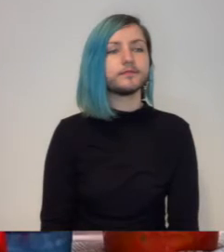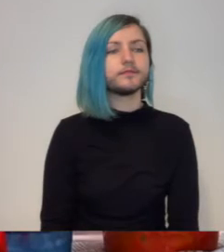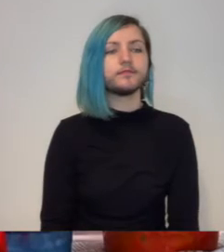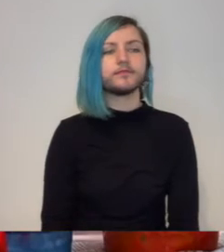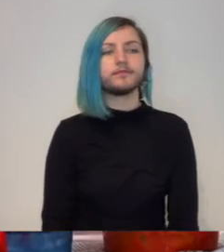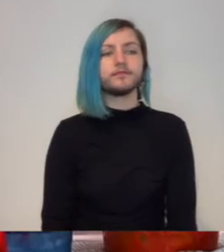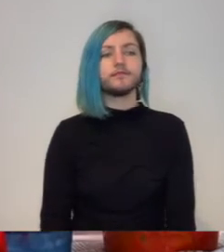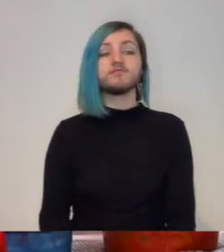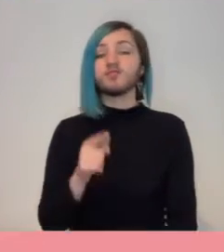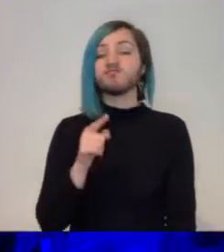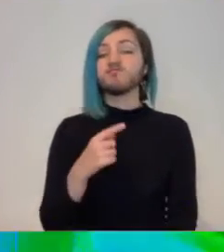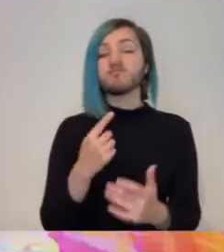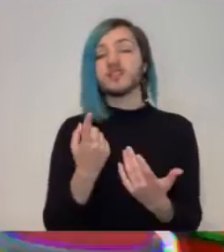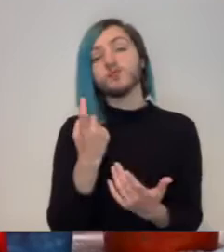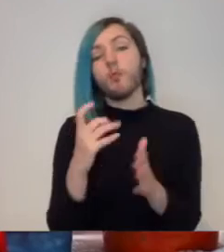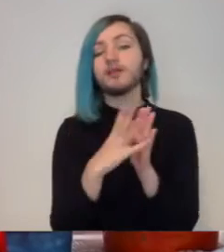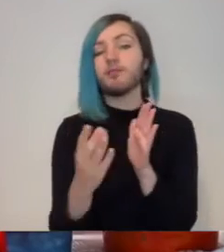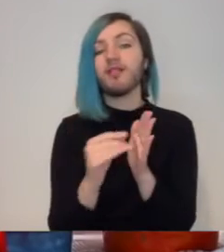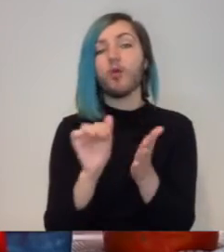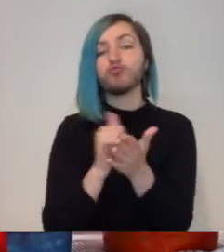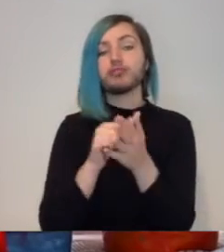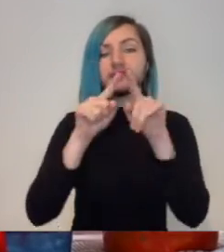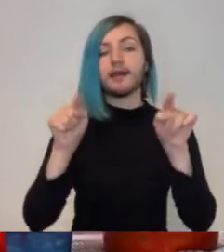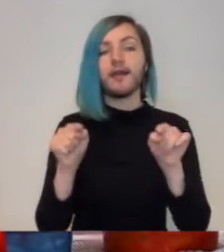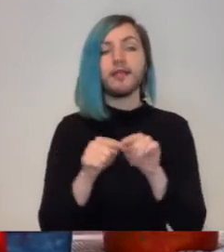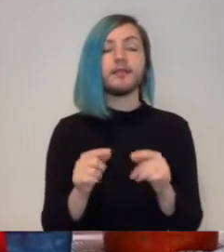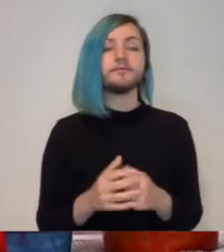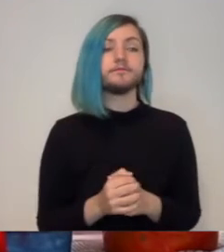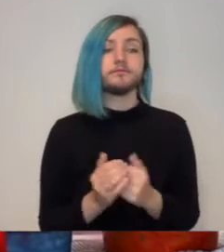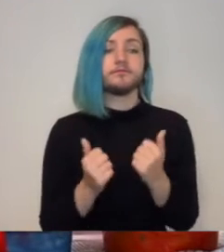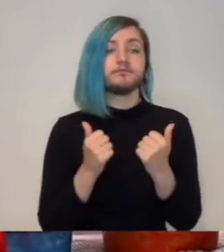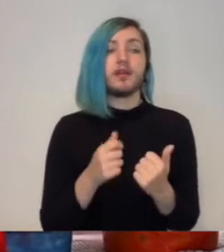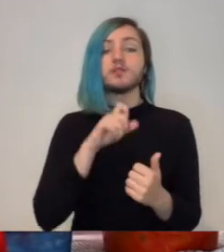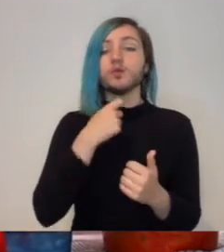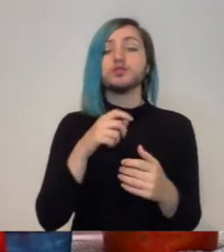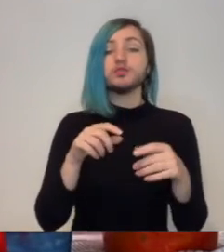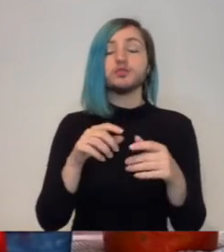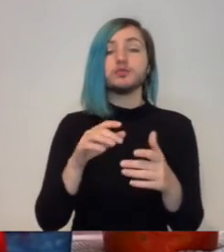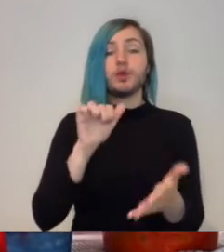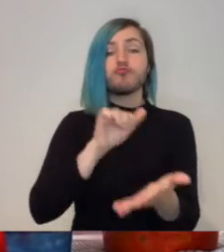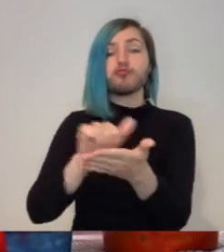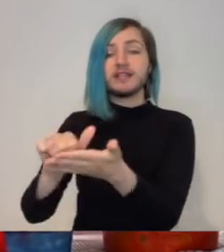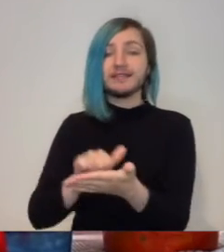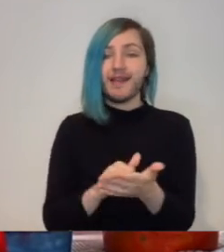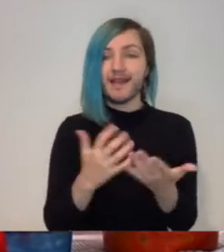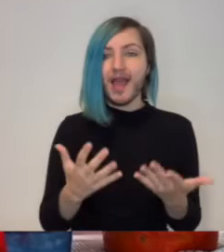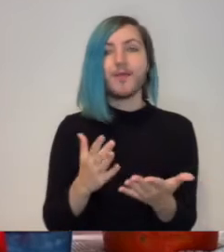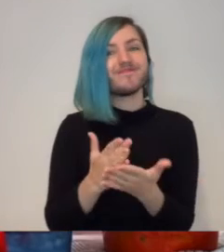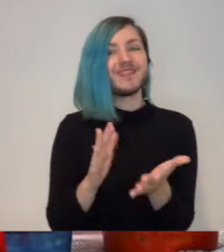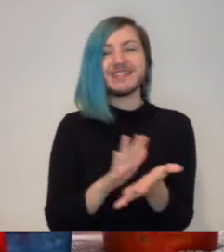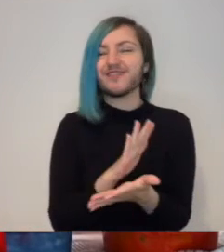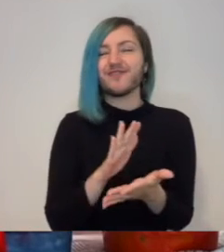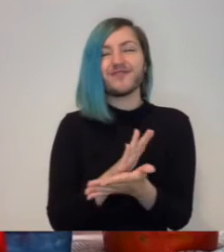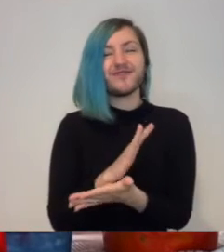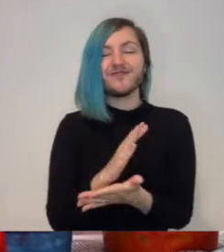That would be another printing tab. Okay, so we're going to do some block printing now. This is the fun part, and it's actually quite